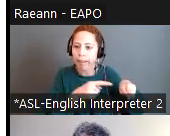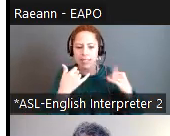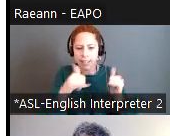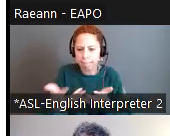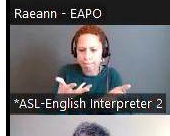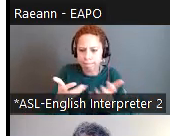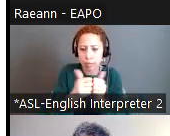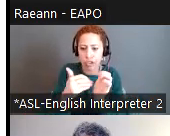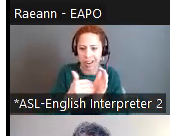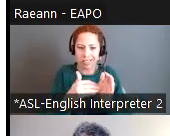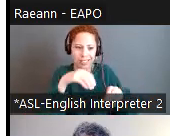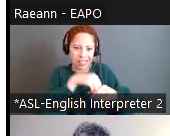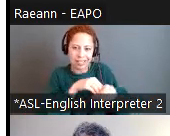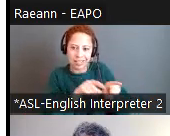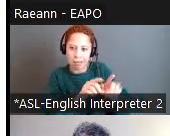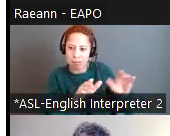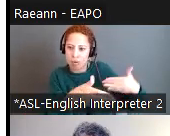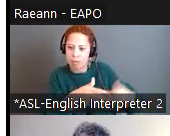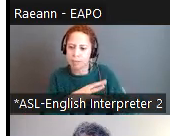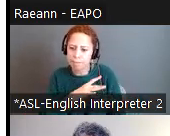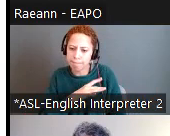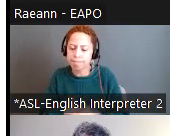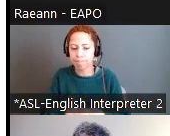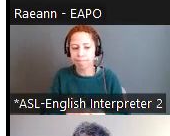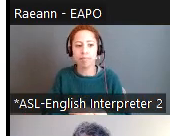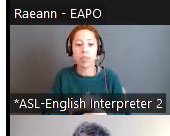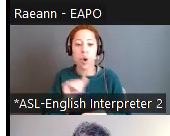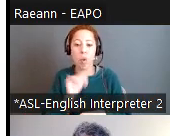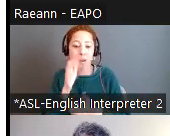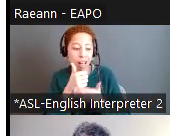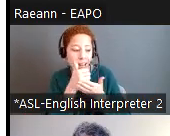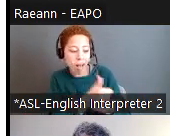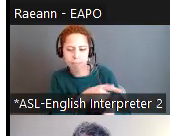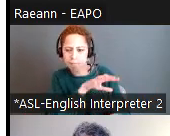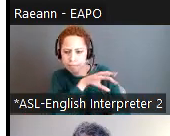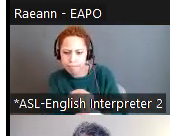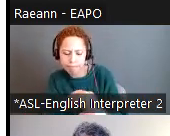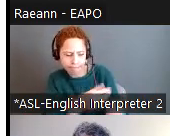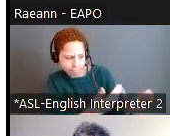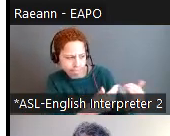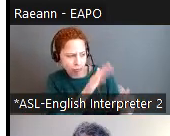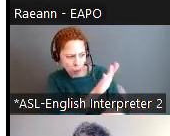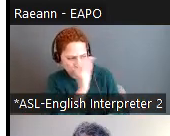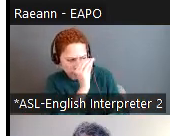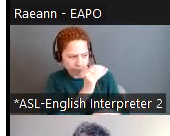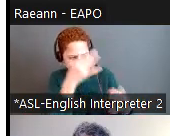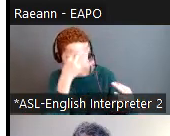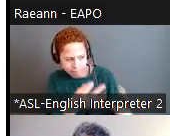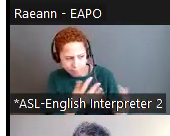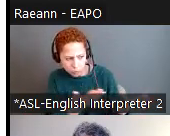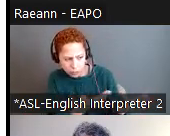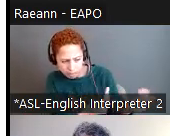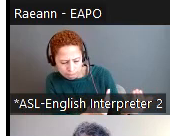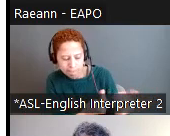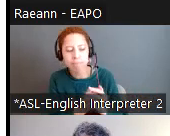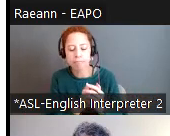They are also going to help you participate, so in the decisions, and they're going to apply the least restrictive